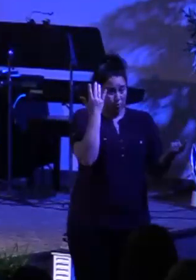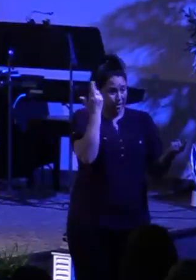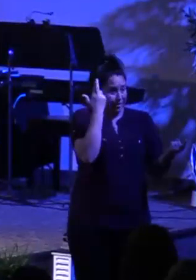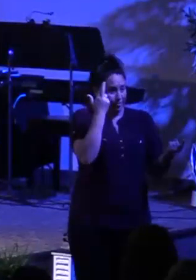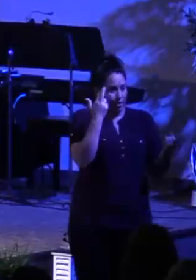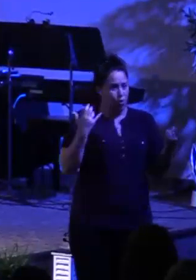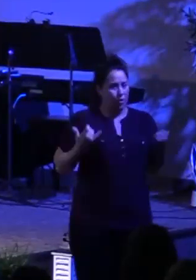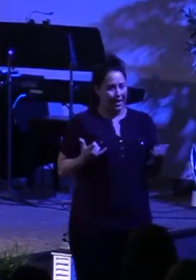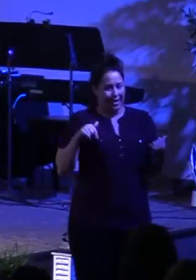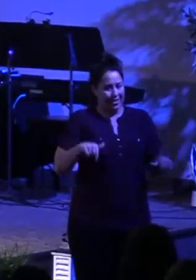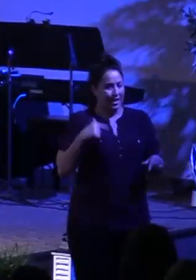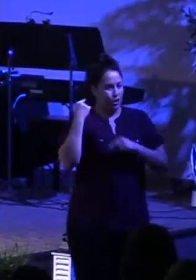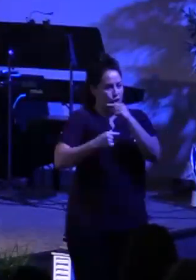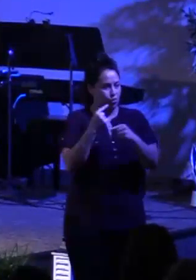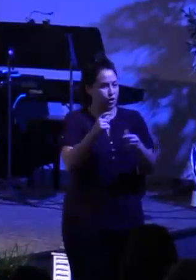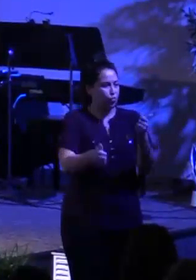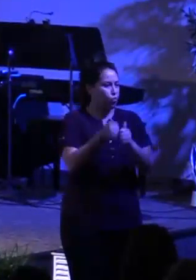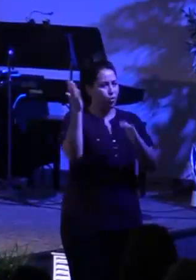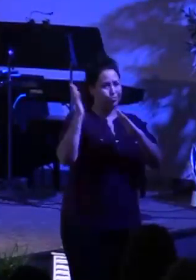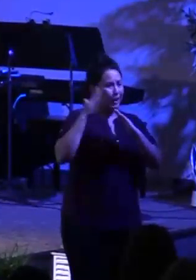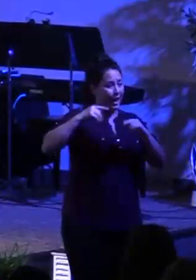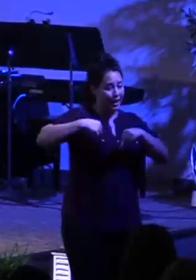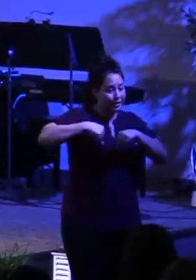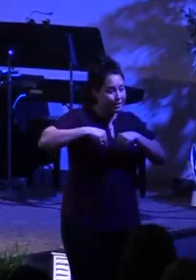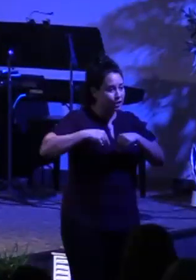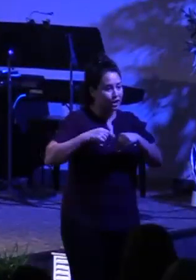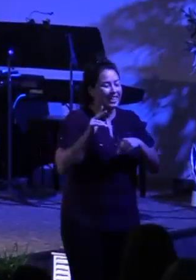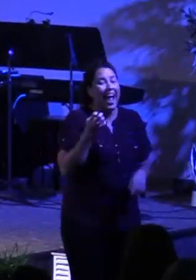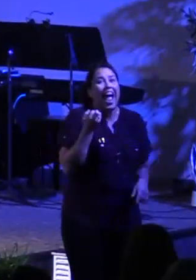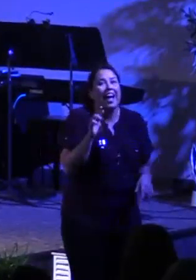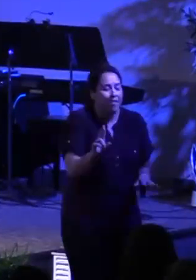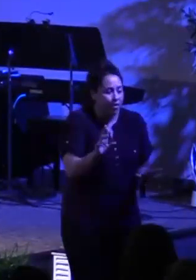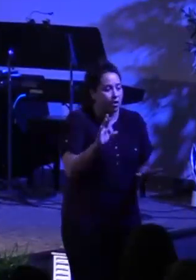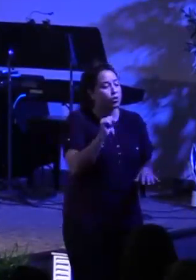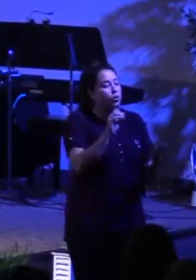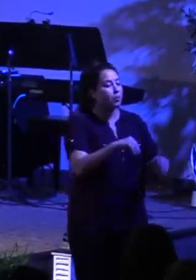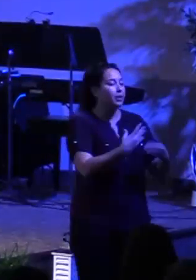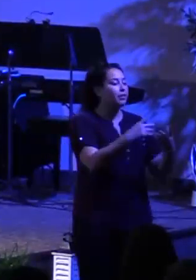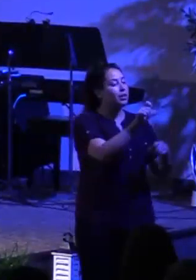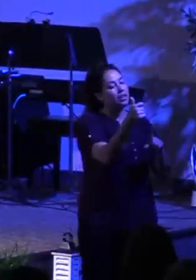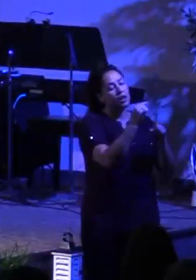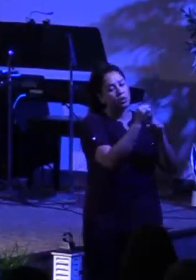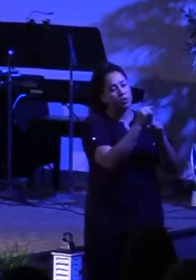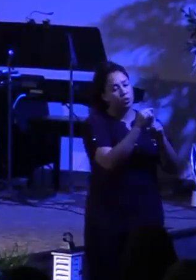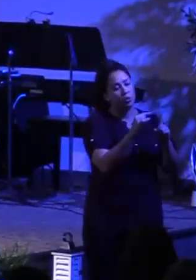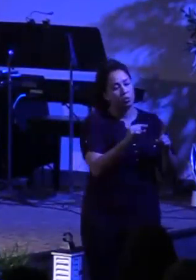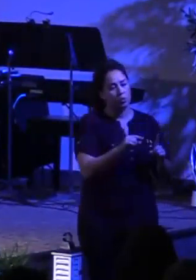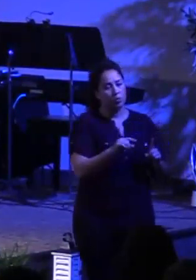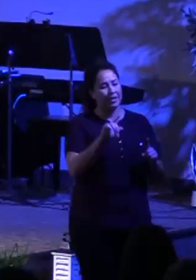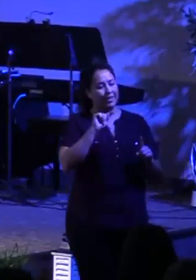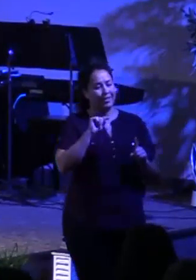ever. Ever. Right? So here's another term. I want to give you another term called fading